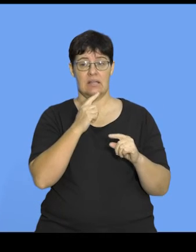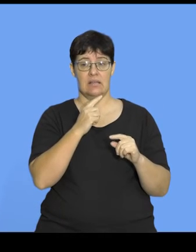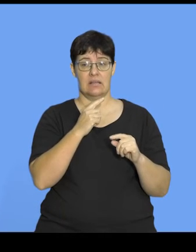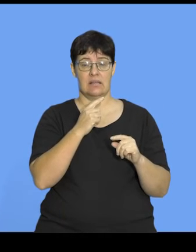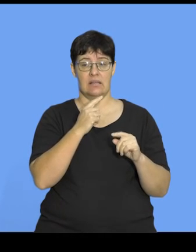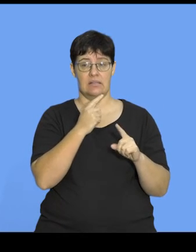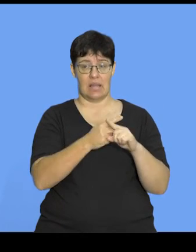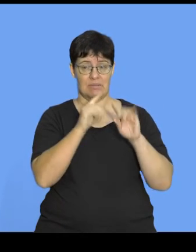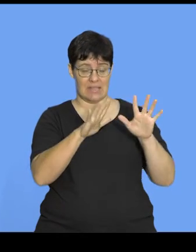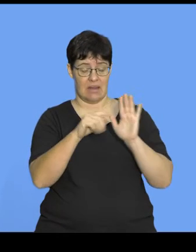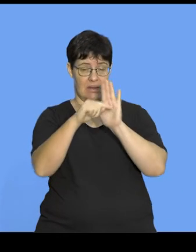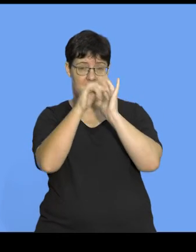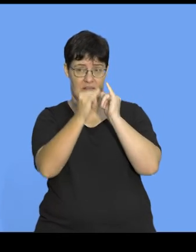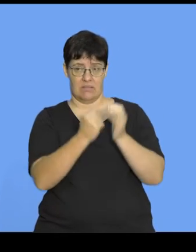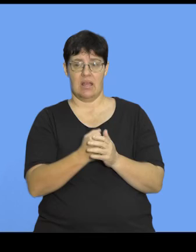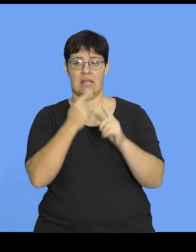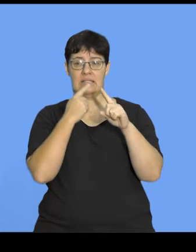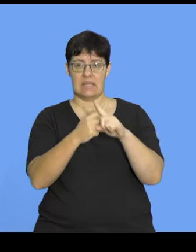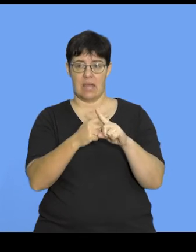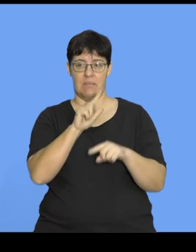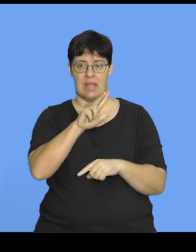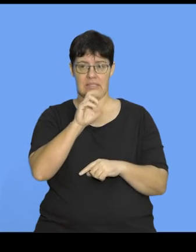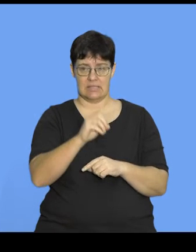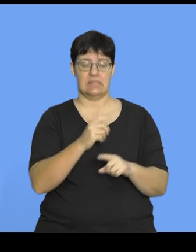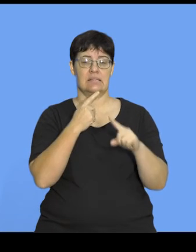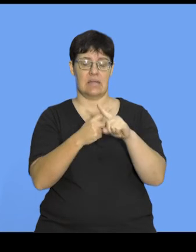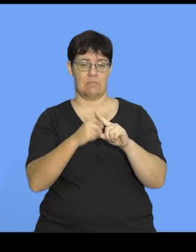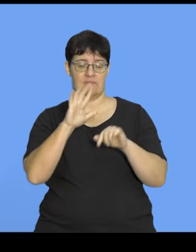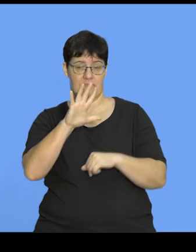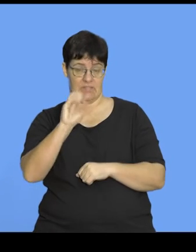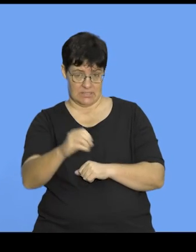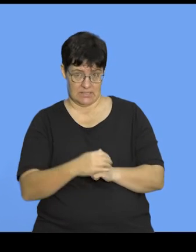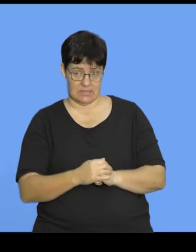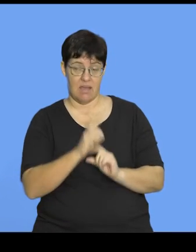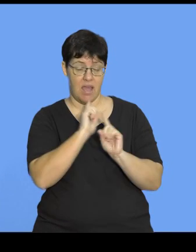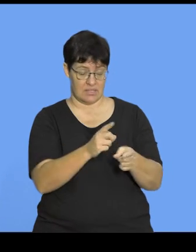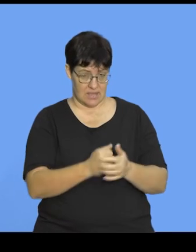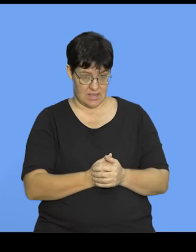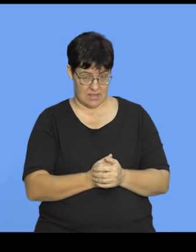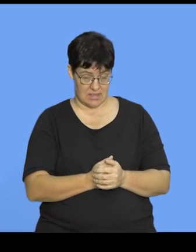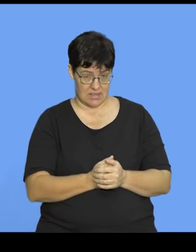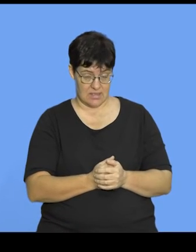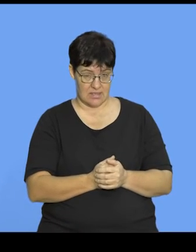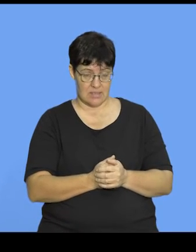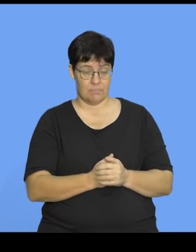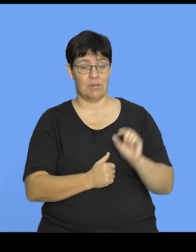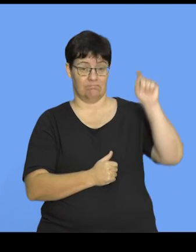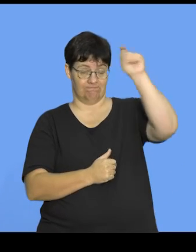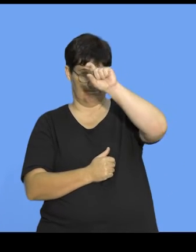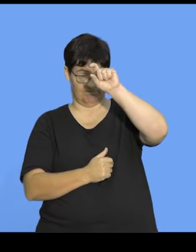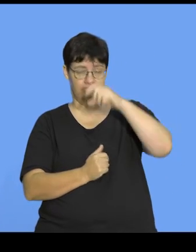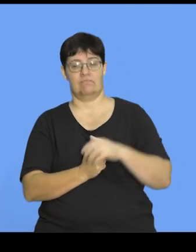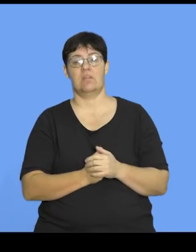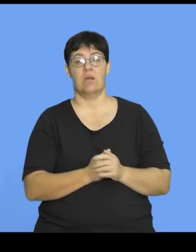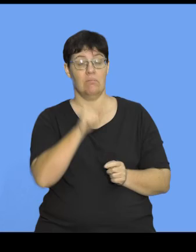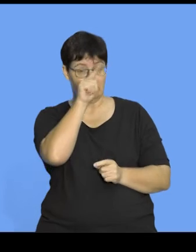80. I put a bracket at the end of this, which I shouldn't have. That's the top end of my fraction. Now